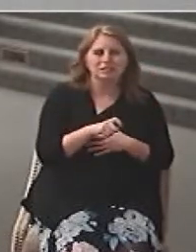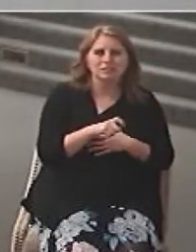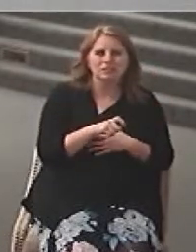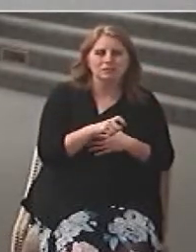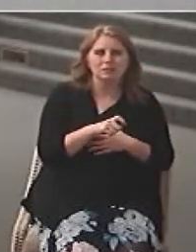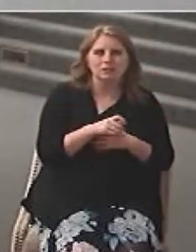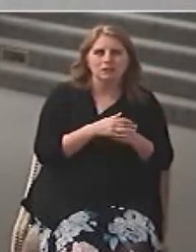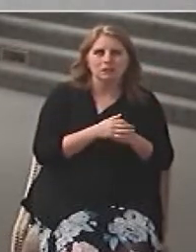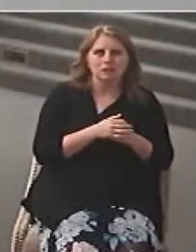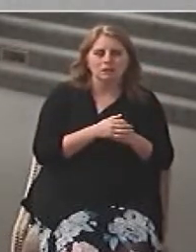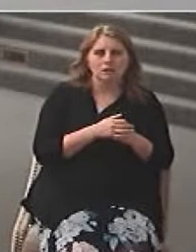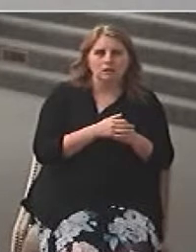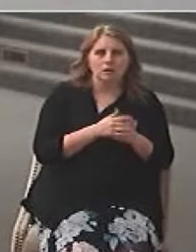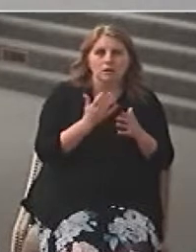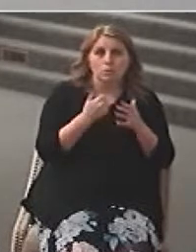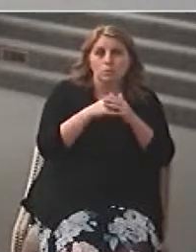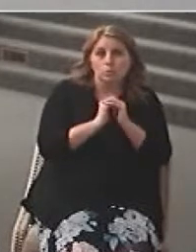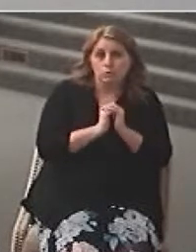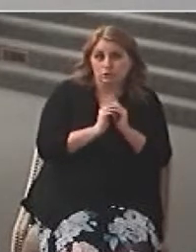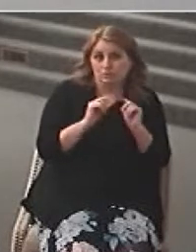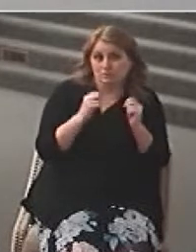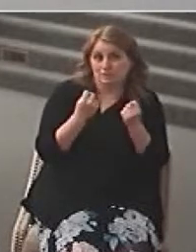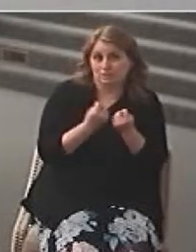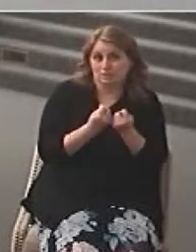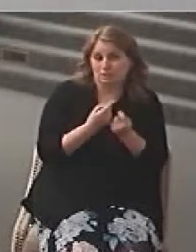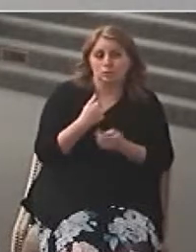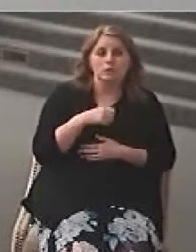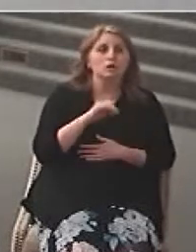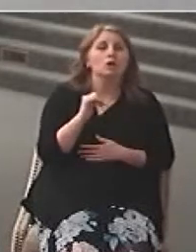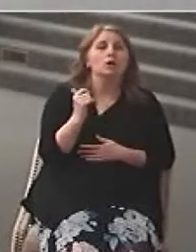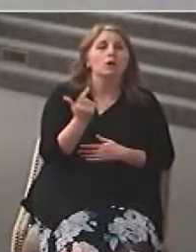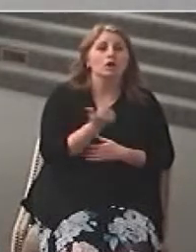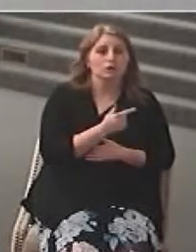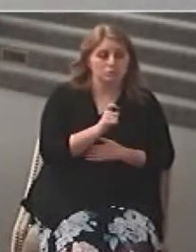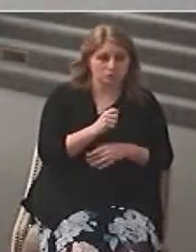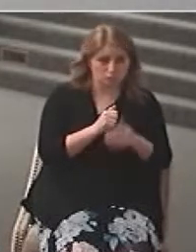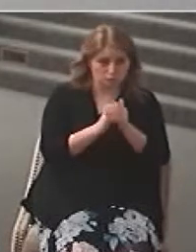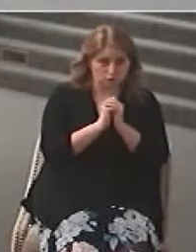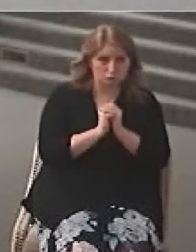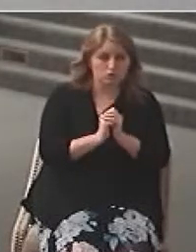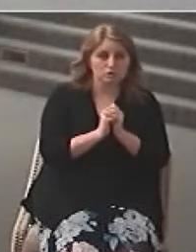You don't need to have a worship team. We all should be worshiping Him together.